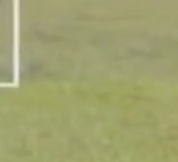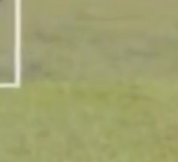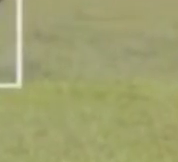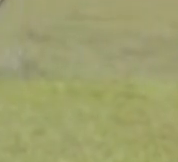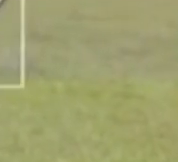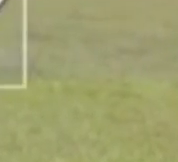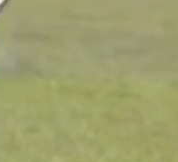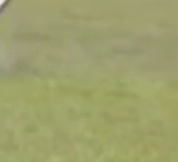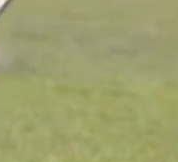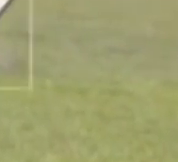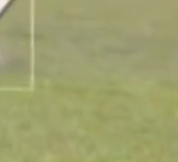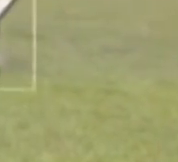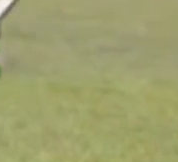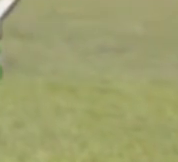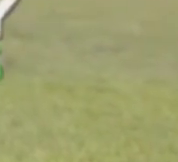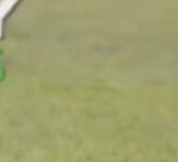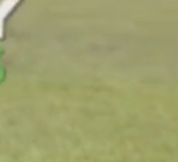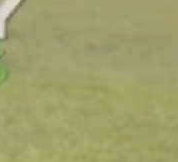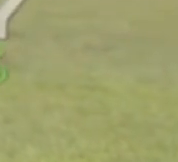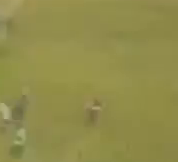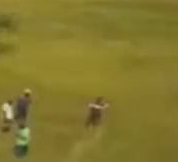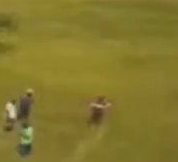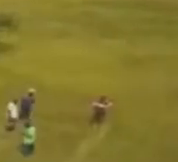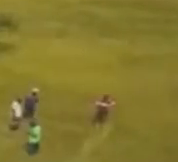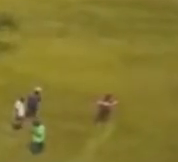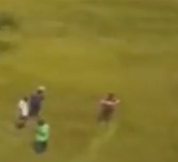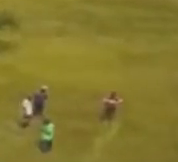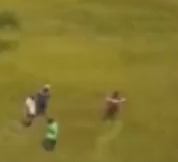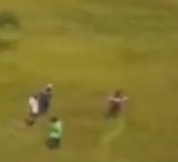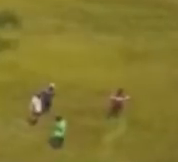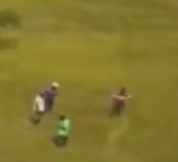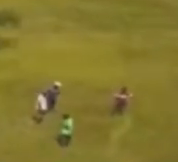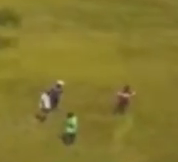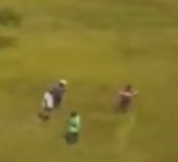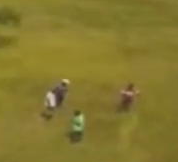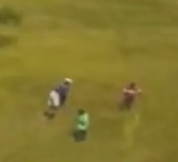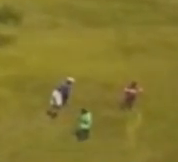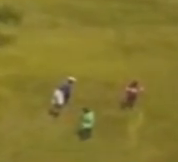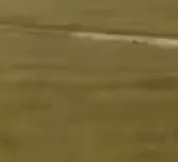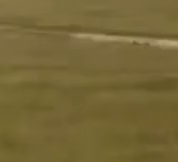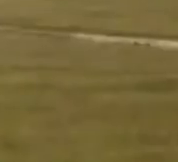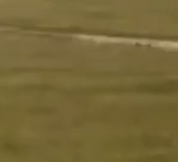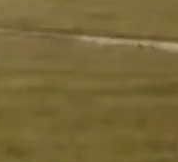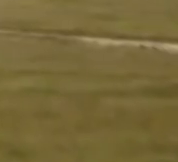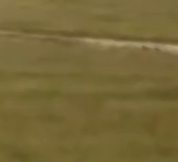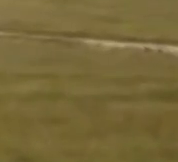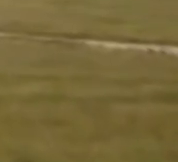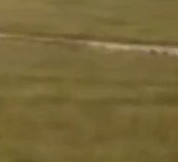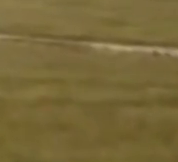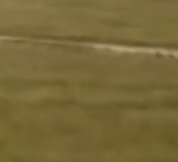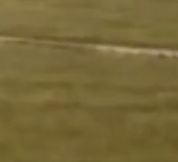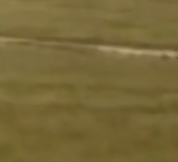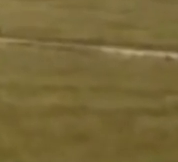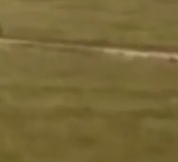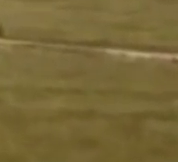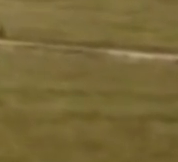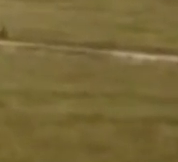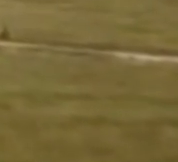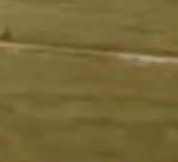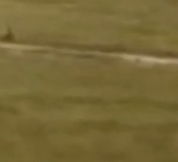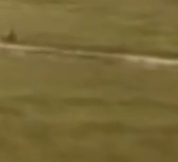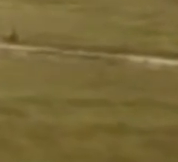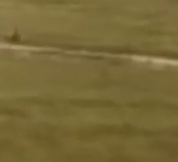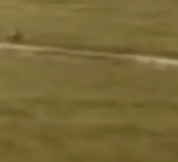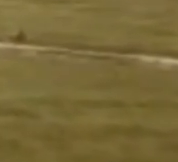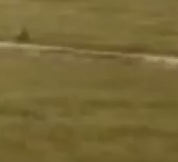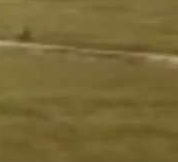Welcome to Garden of Joy in Machakos by Optiven. This is a gated community that is strategically located only